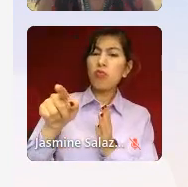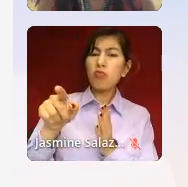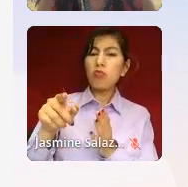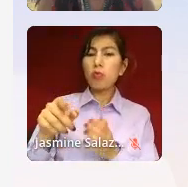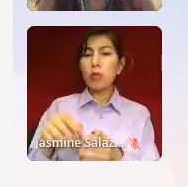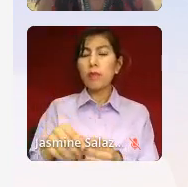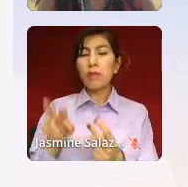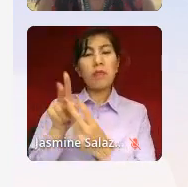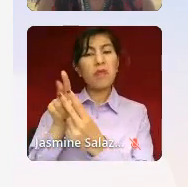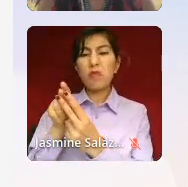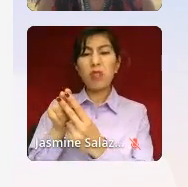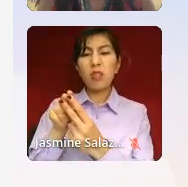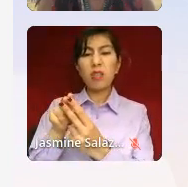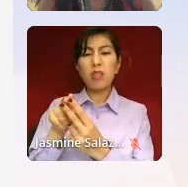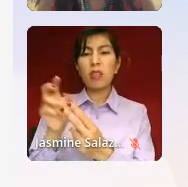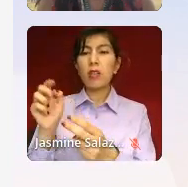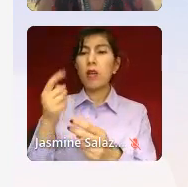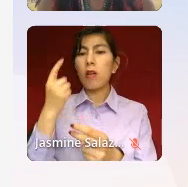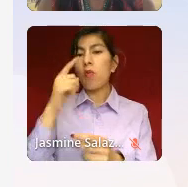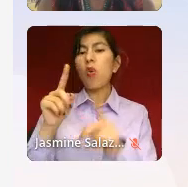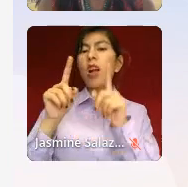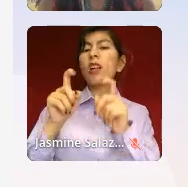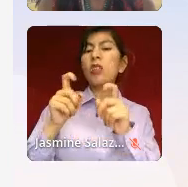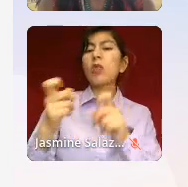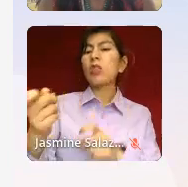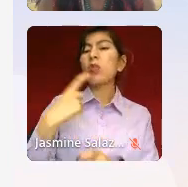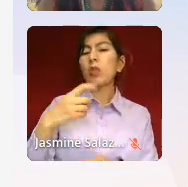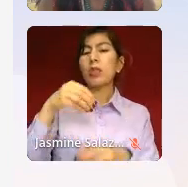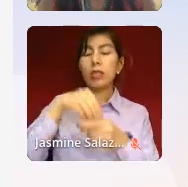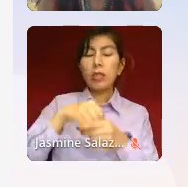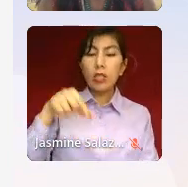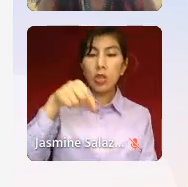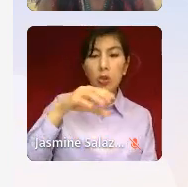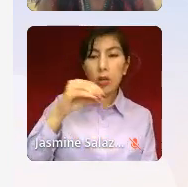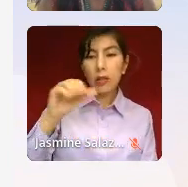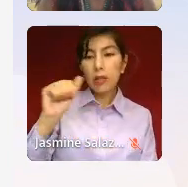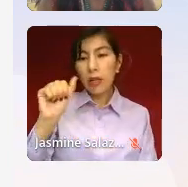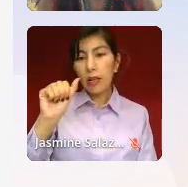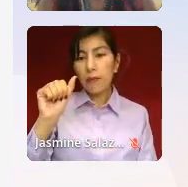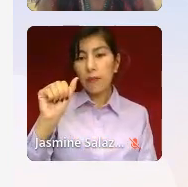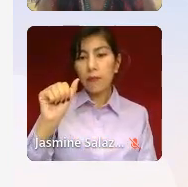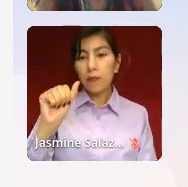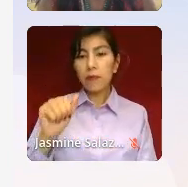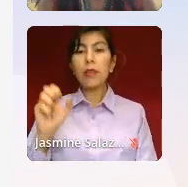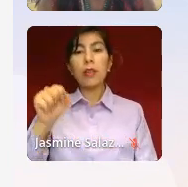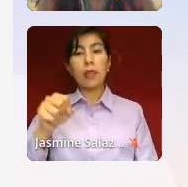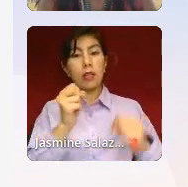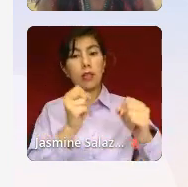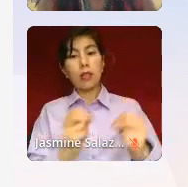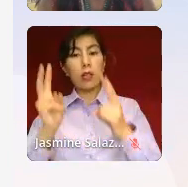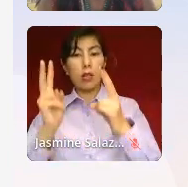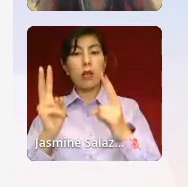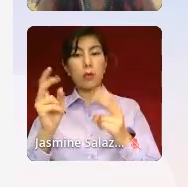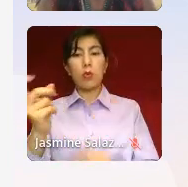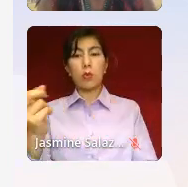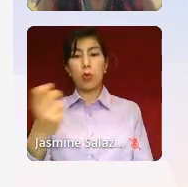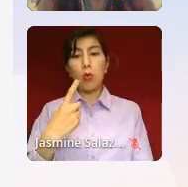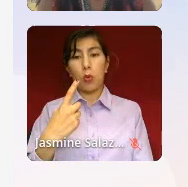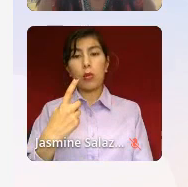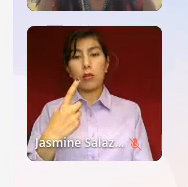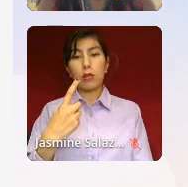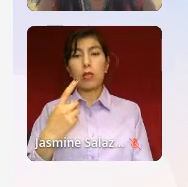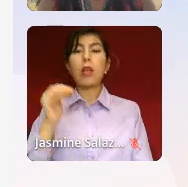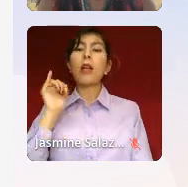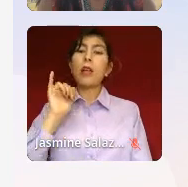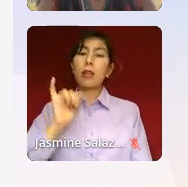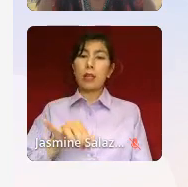to put a test question in the Q&A. And you can upvote a question. And that's another way